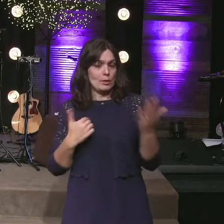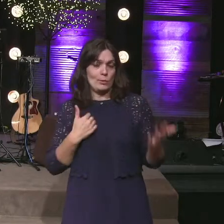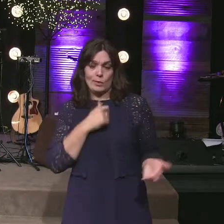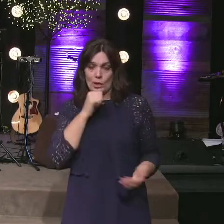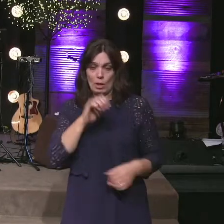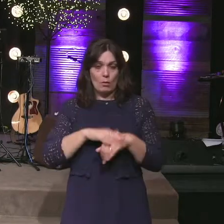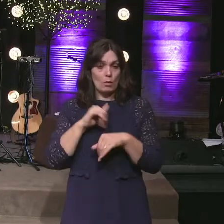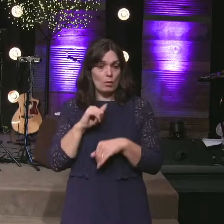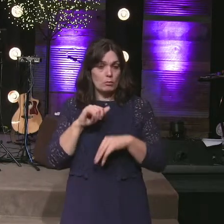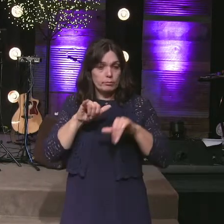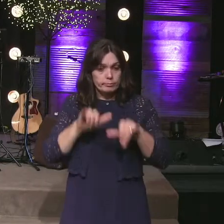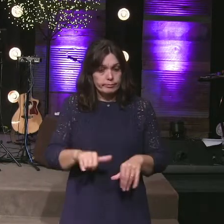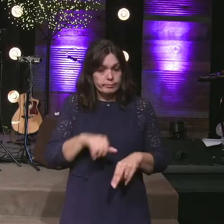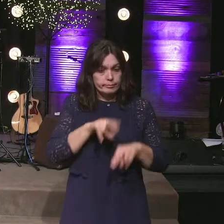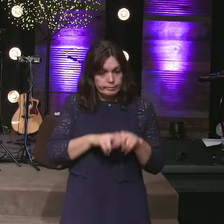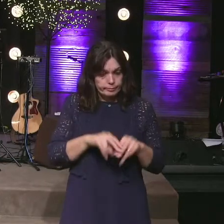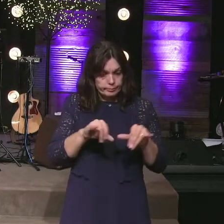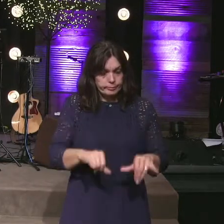go and do.